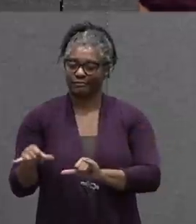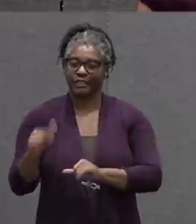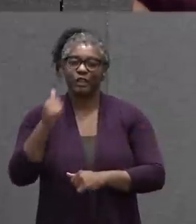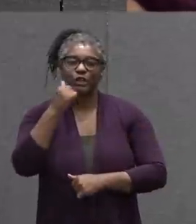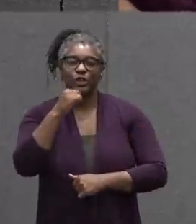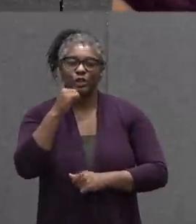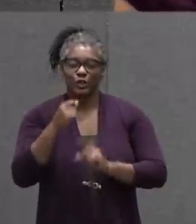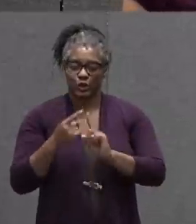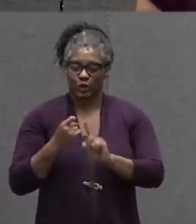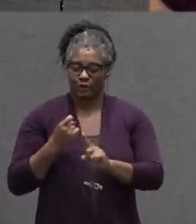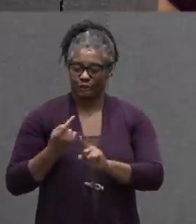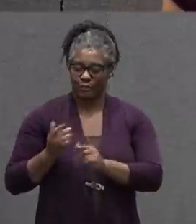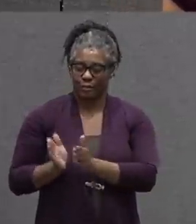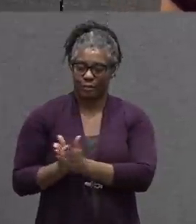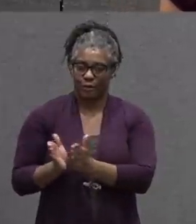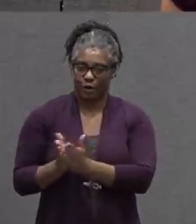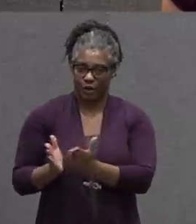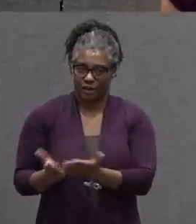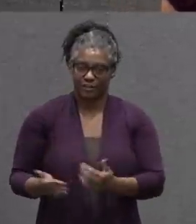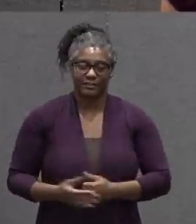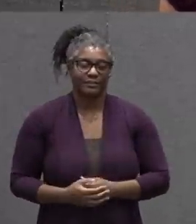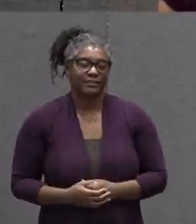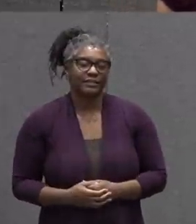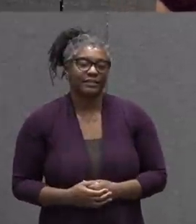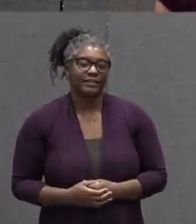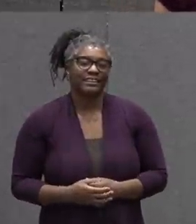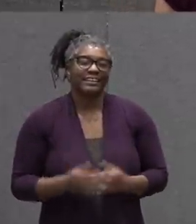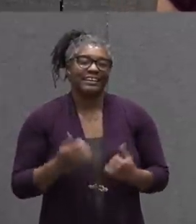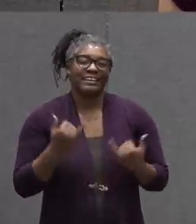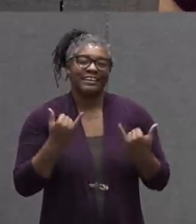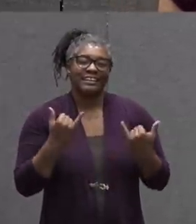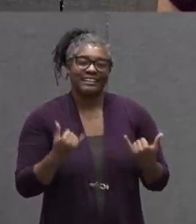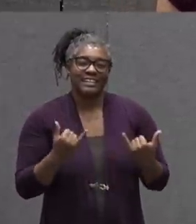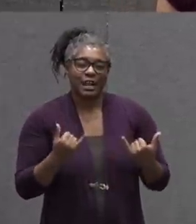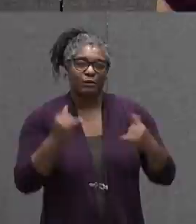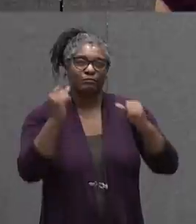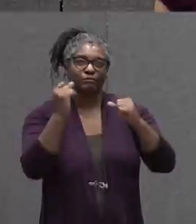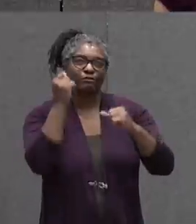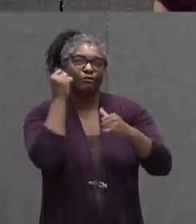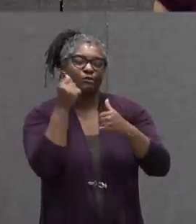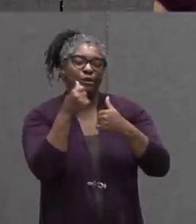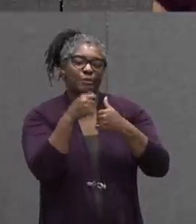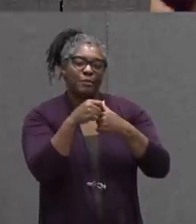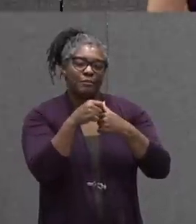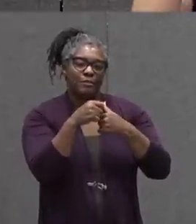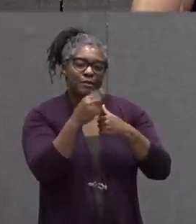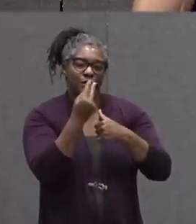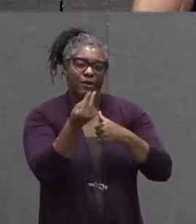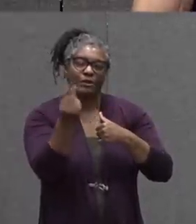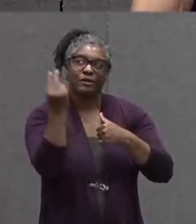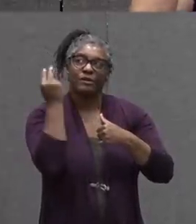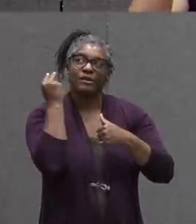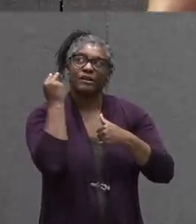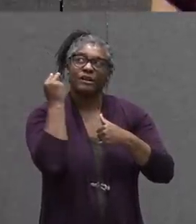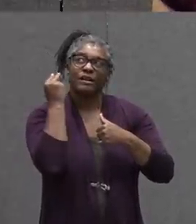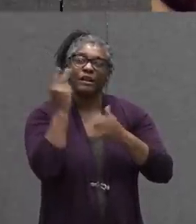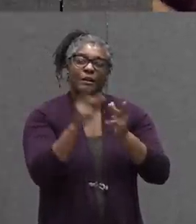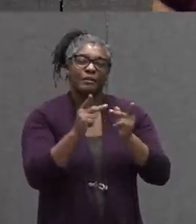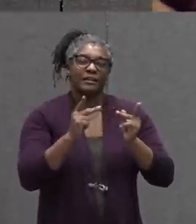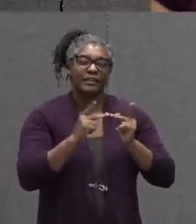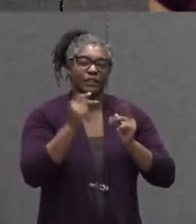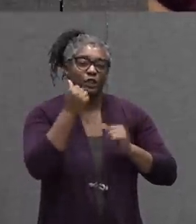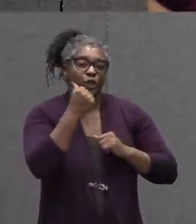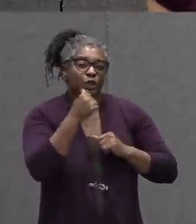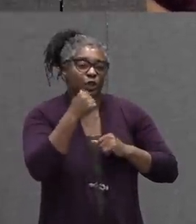I want you to think of some places that the little girl went to in this story. Think for just a moment.